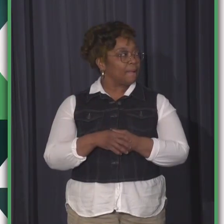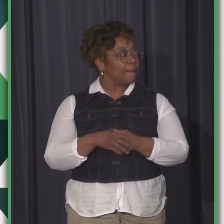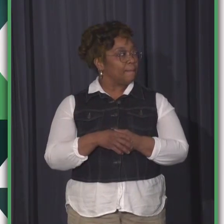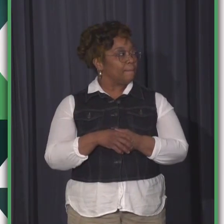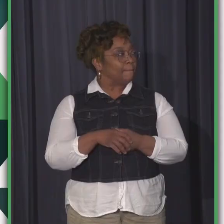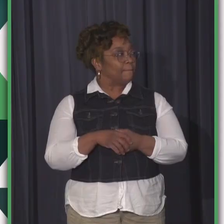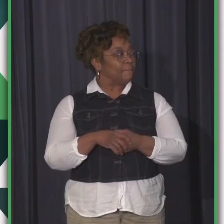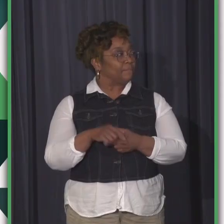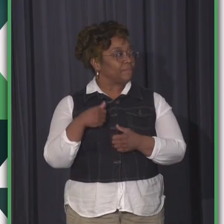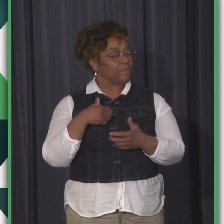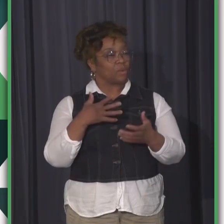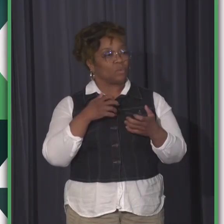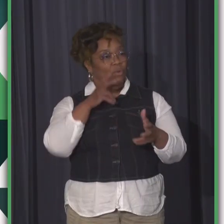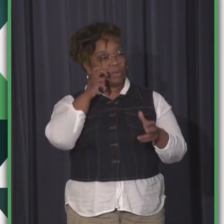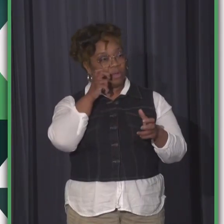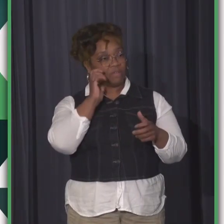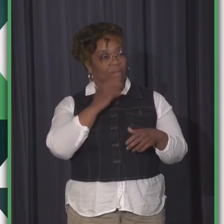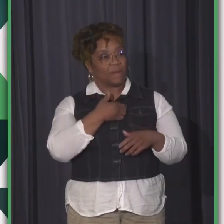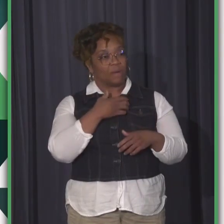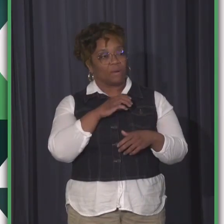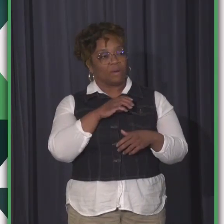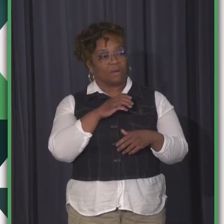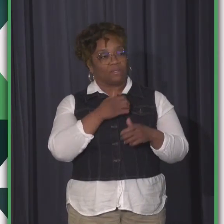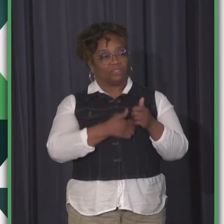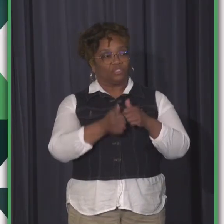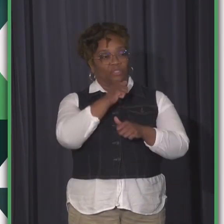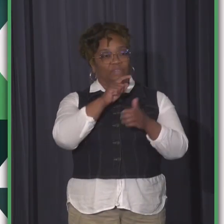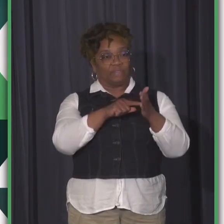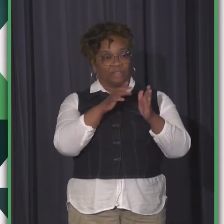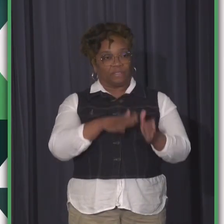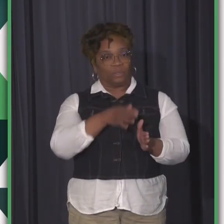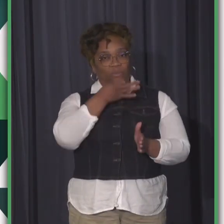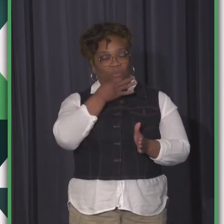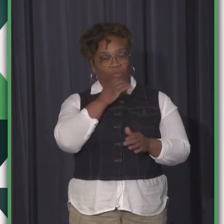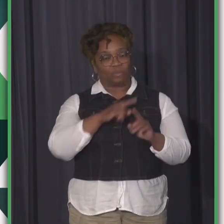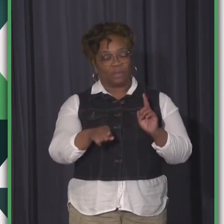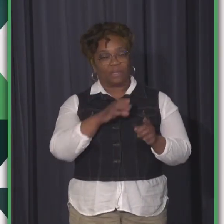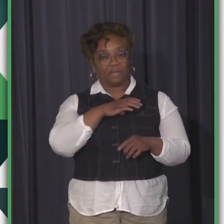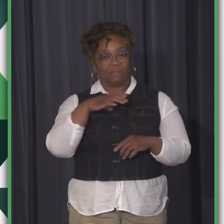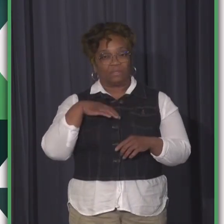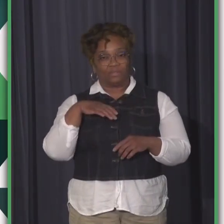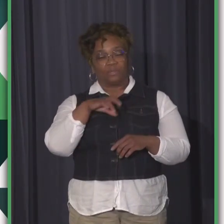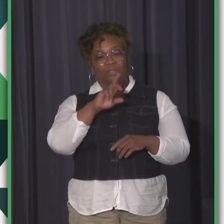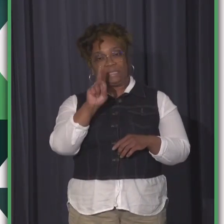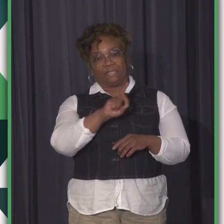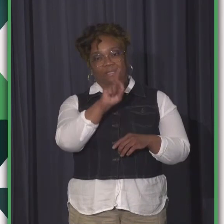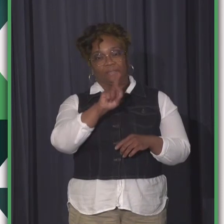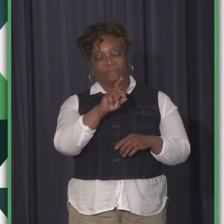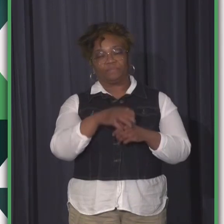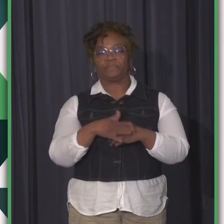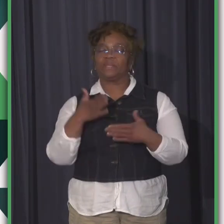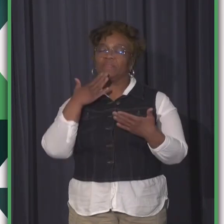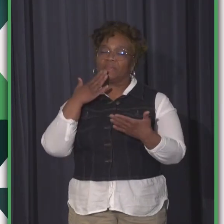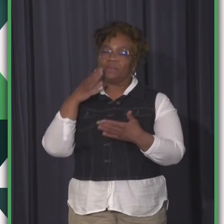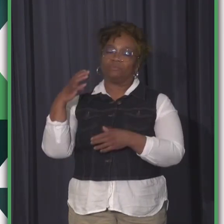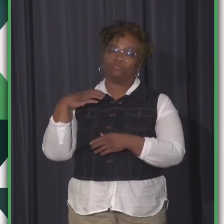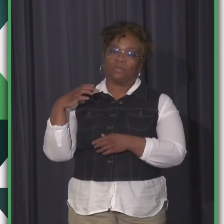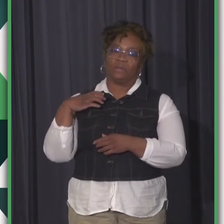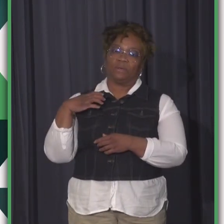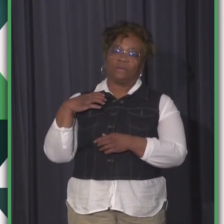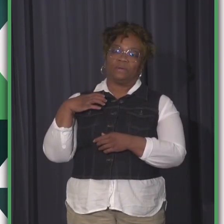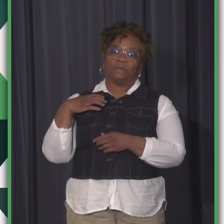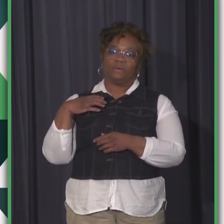from my chief investigator in a minute, but Commissioner DeWash. Yes, thank you, Chair. With regard to the